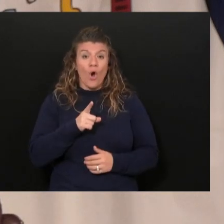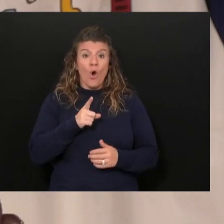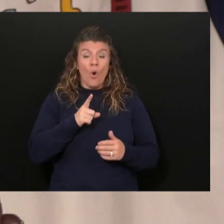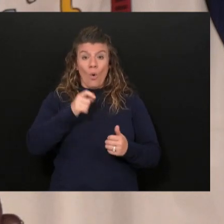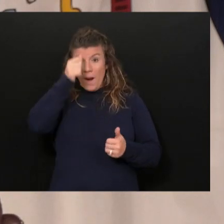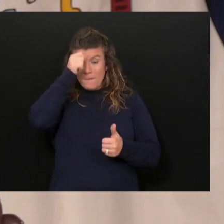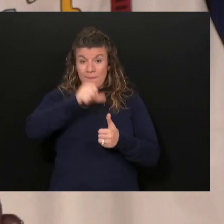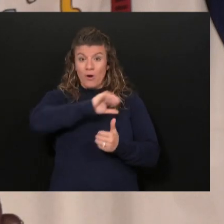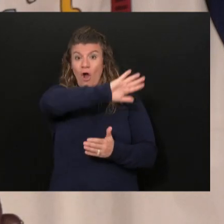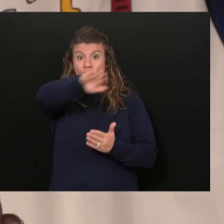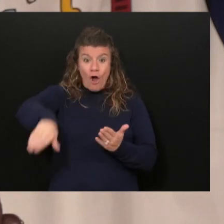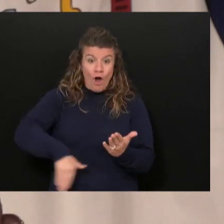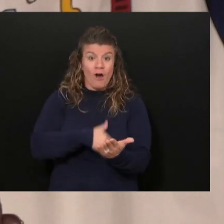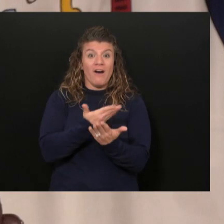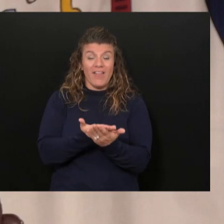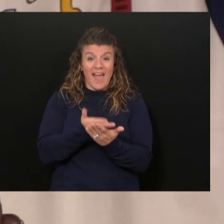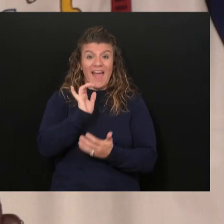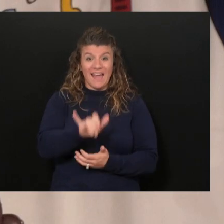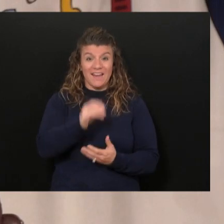being said,